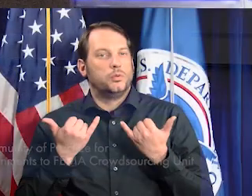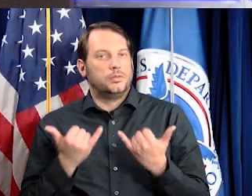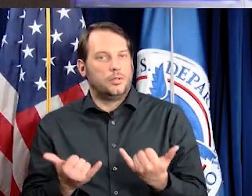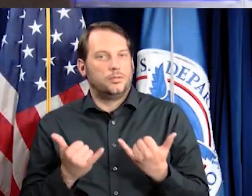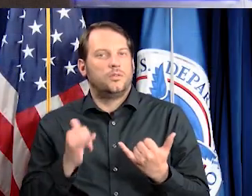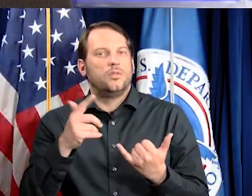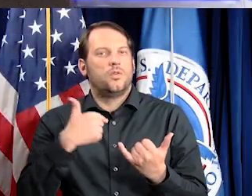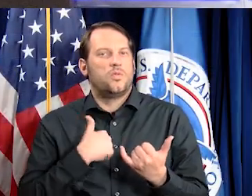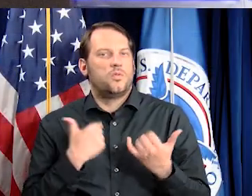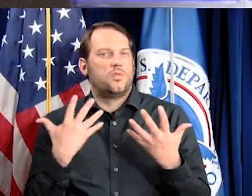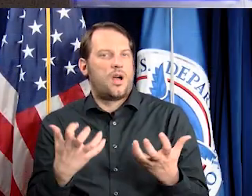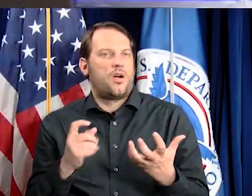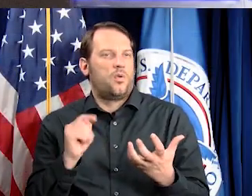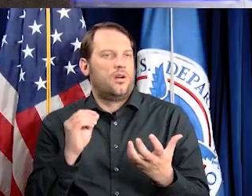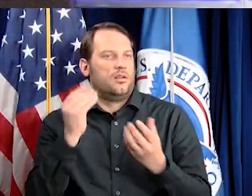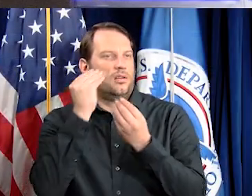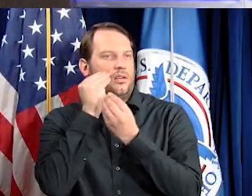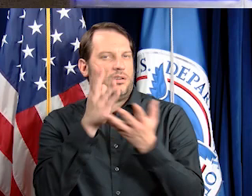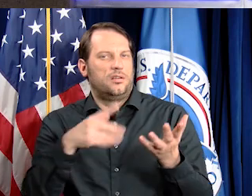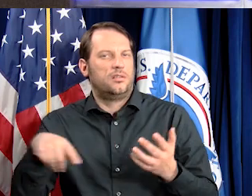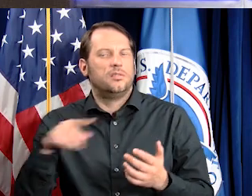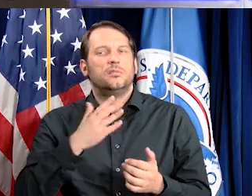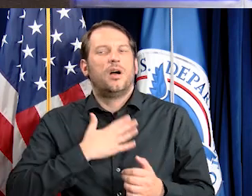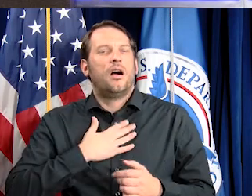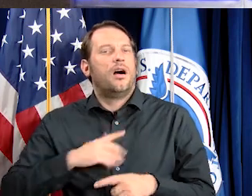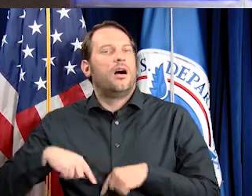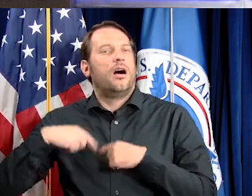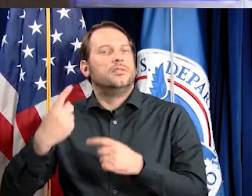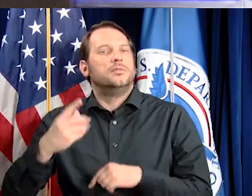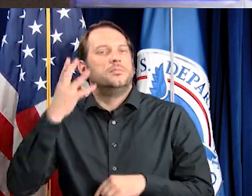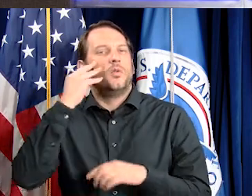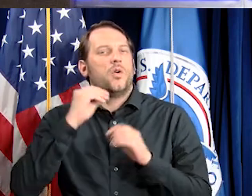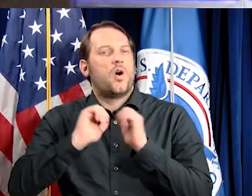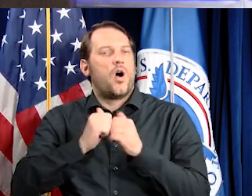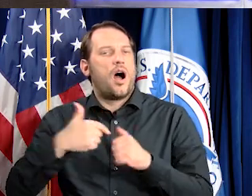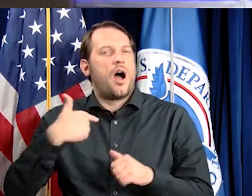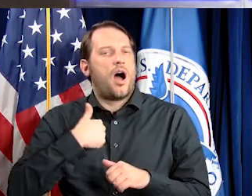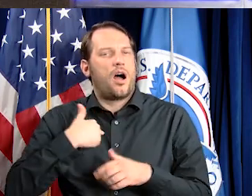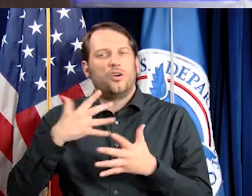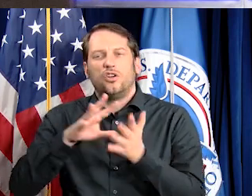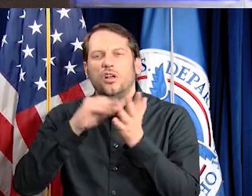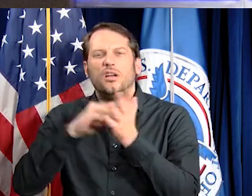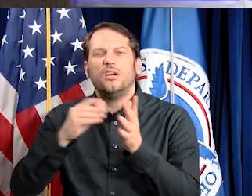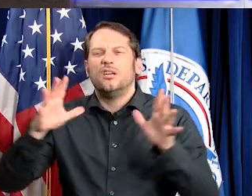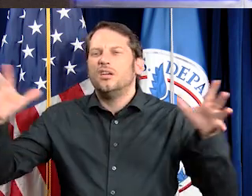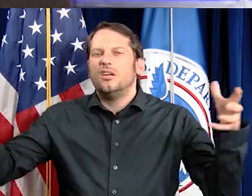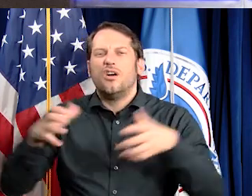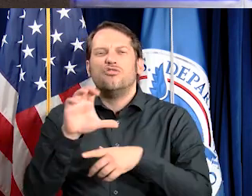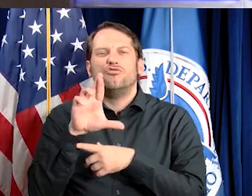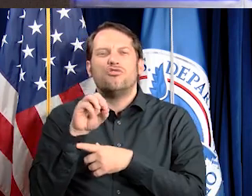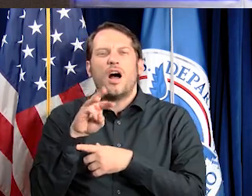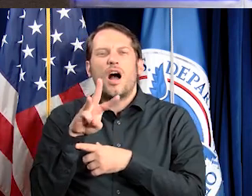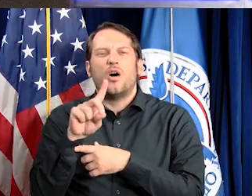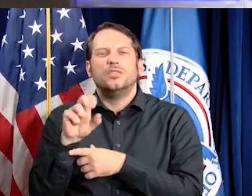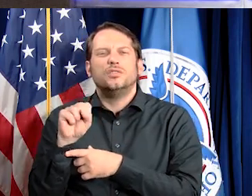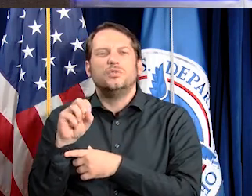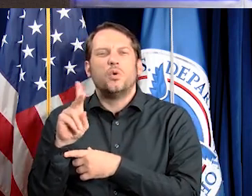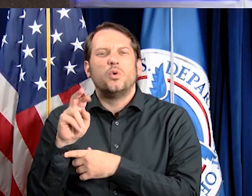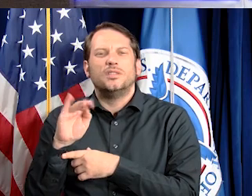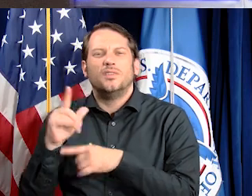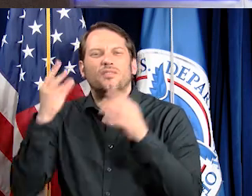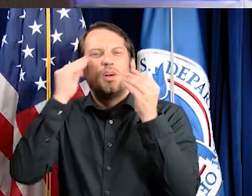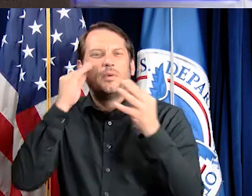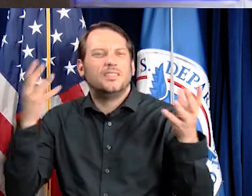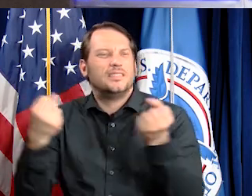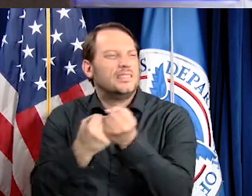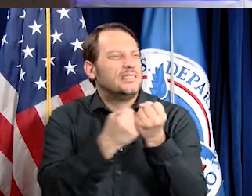Today, I hope to share with you my experience and how I've learned how crowdsourcing and citizen science are really force multipliers for